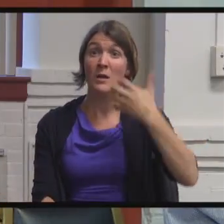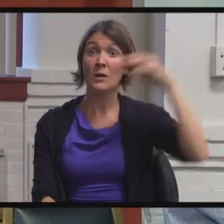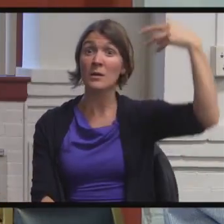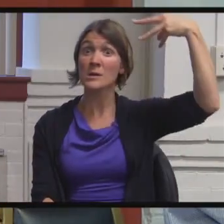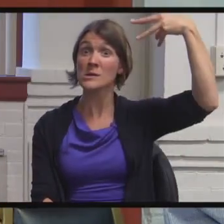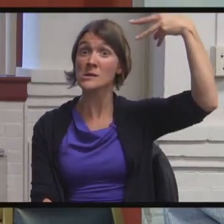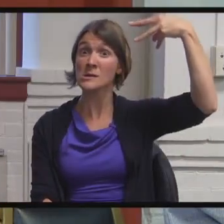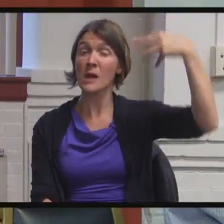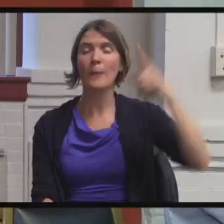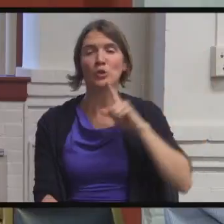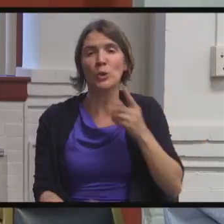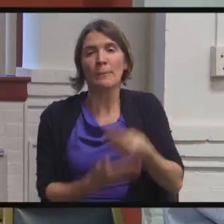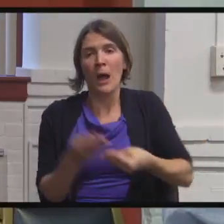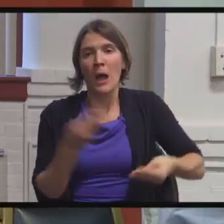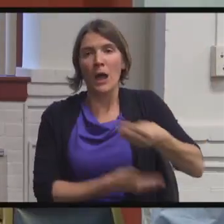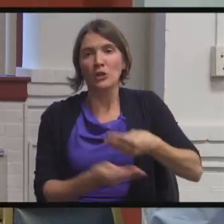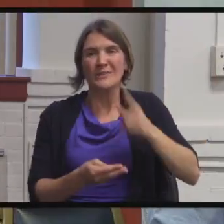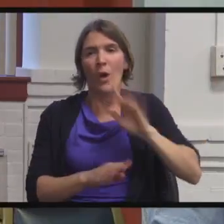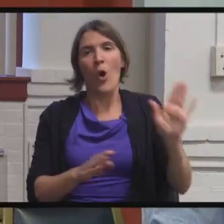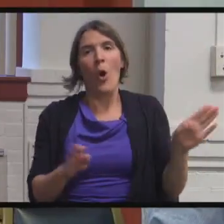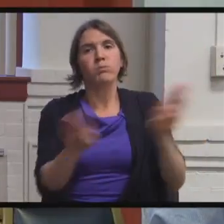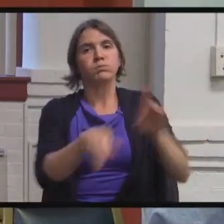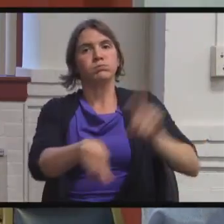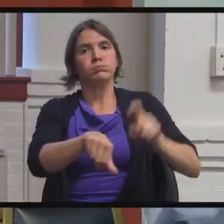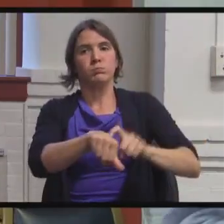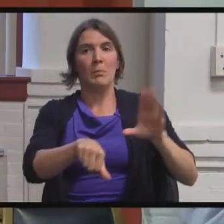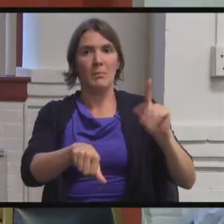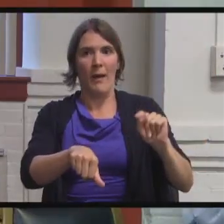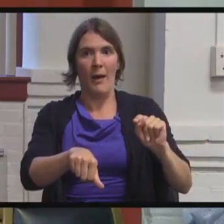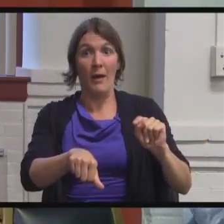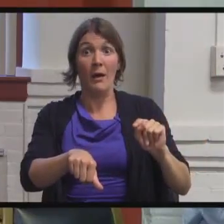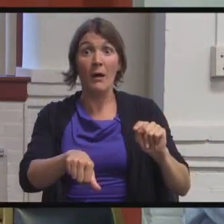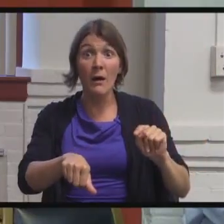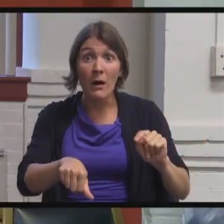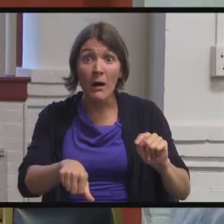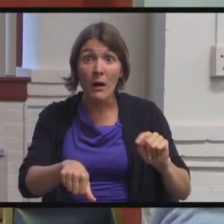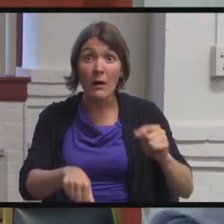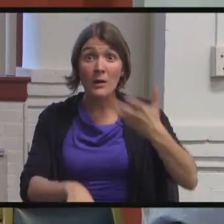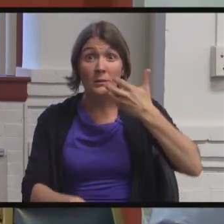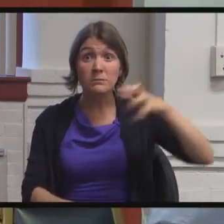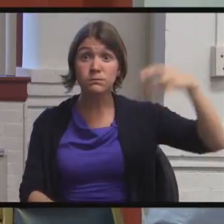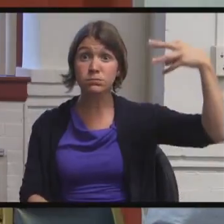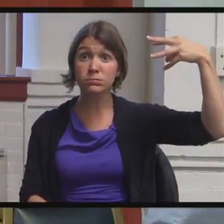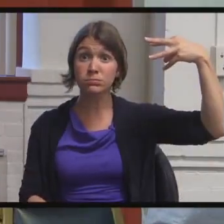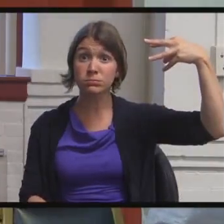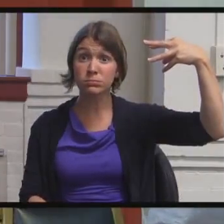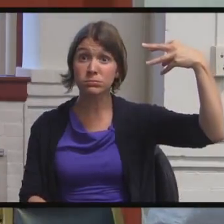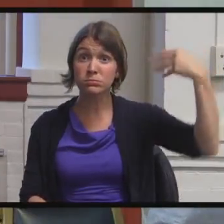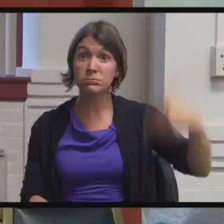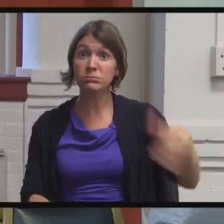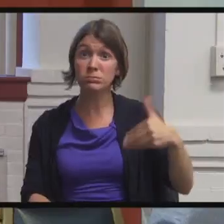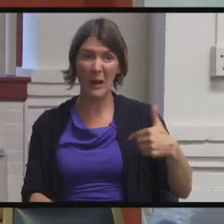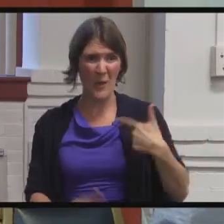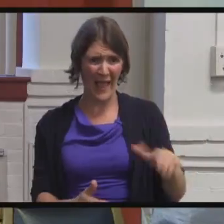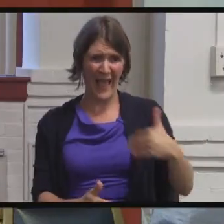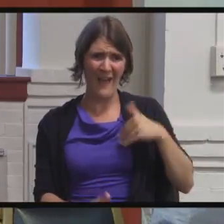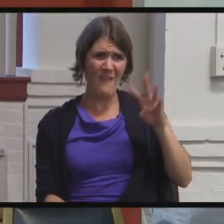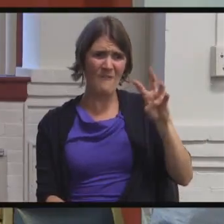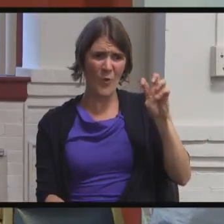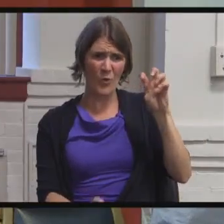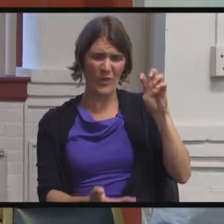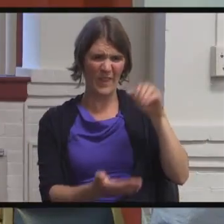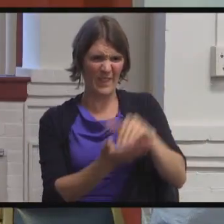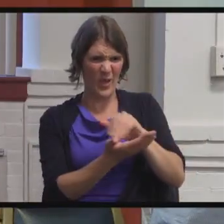I know it's a budgetary issue, but if that's a, there's a huge capital line item, I think, for $400,000, I